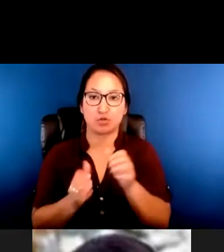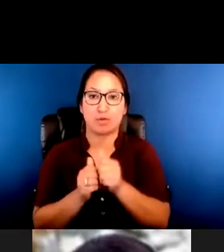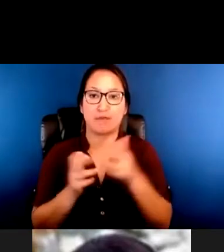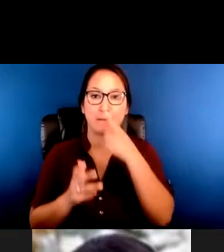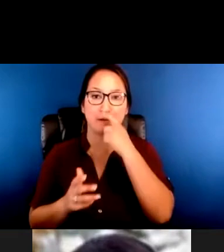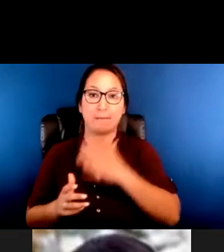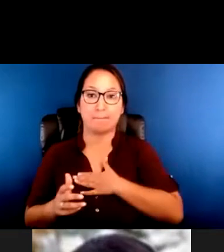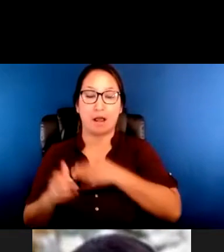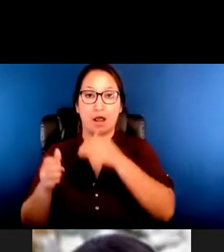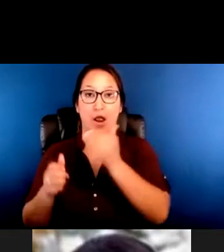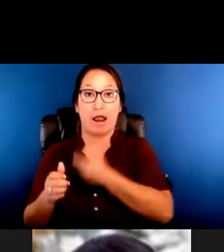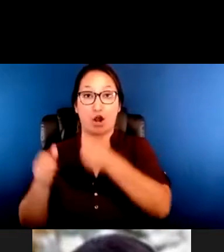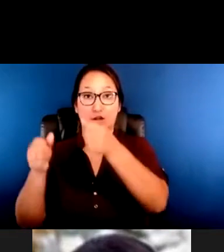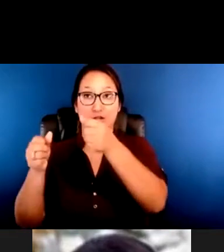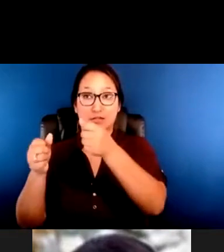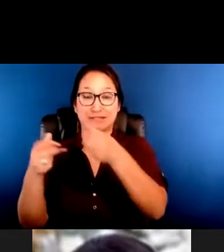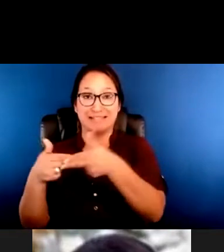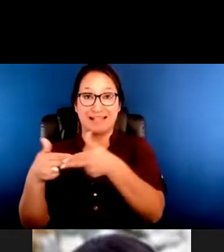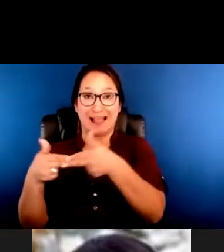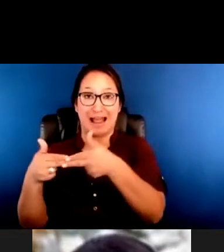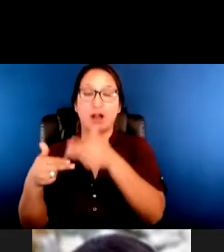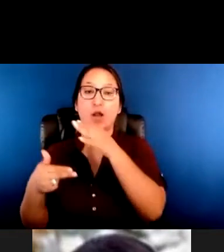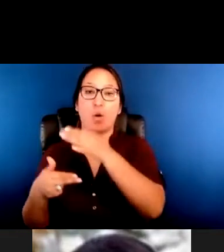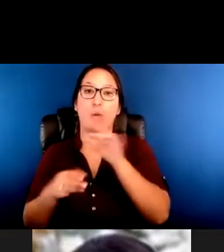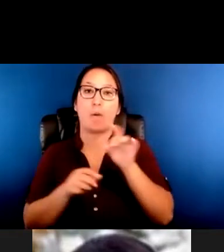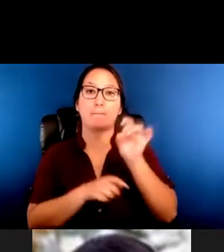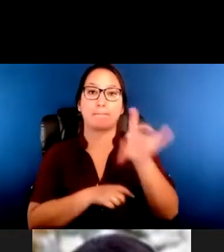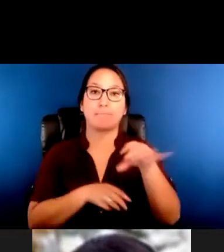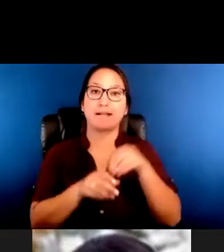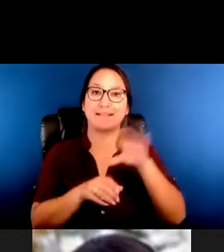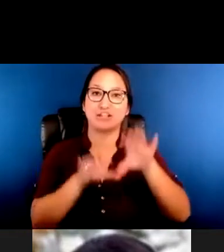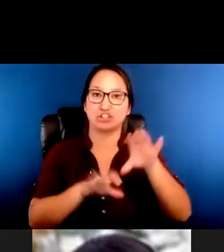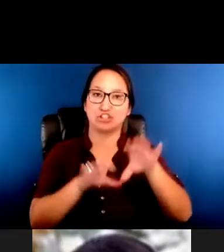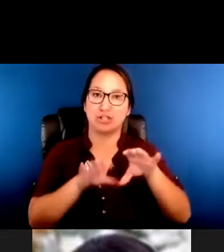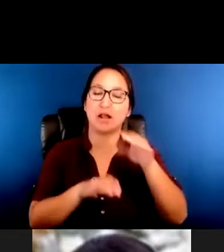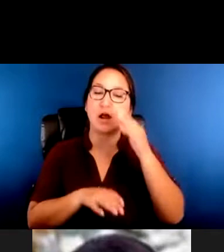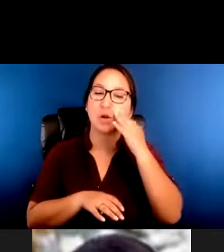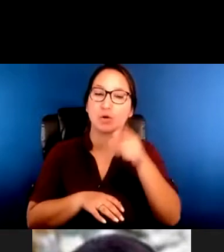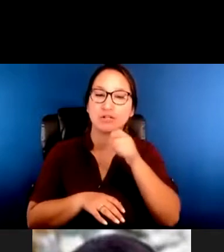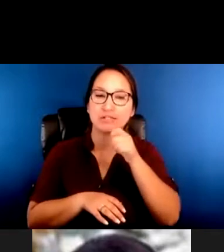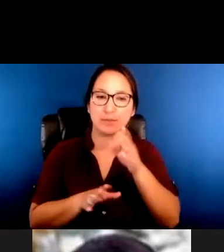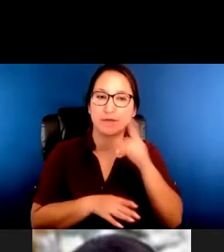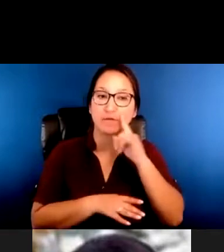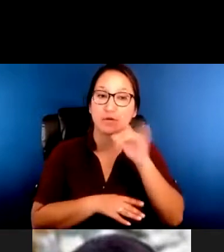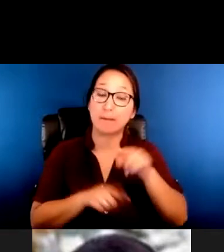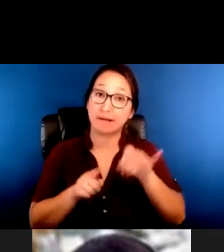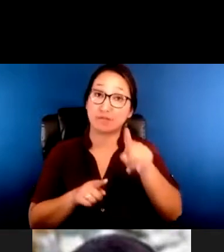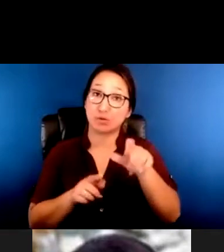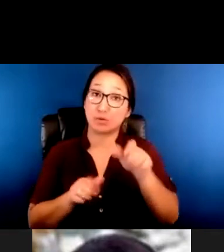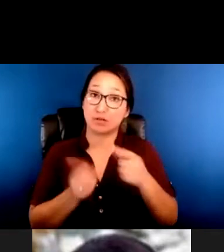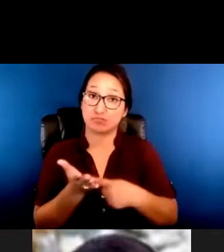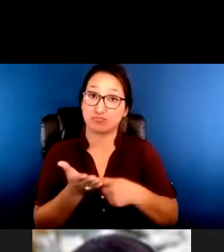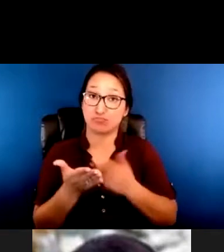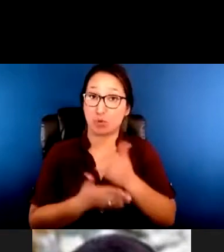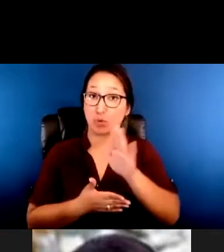slides in the chat for the community. I know I didn't prepare you to do that, so if you can talk through your portion of it, I will give the rest